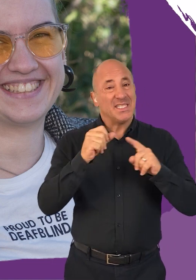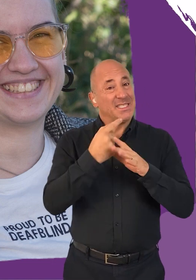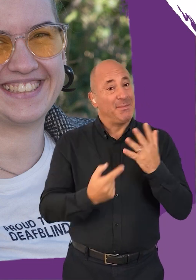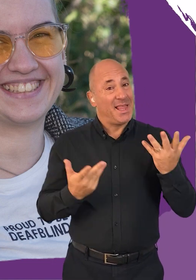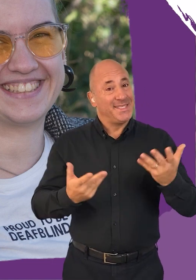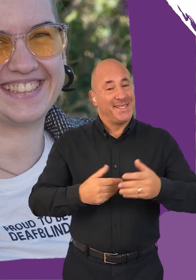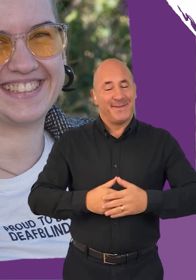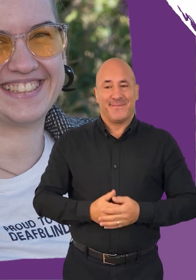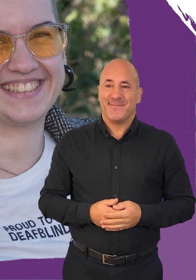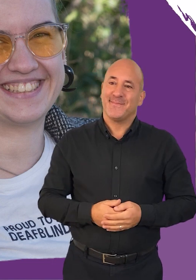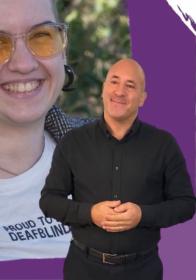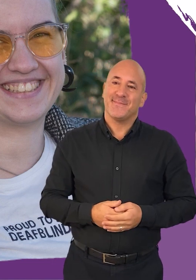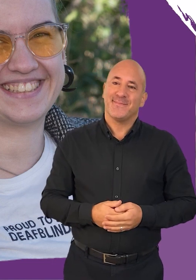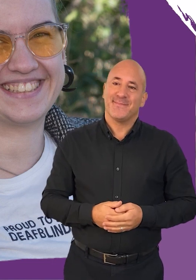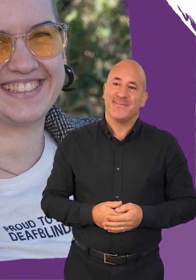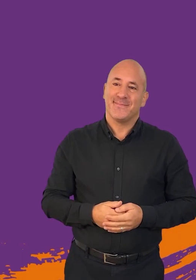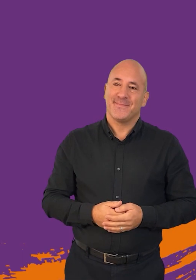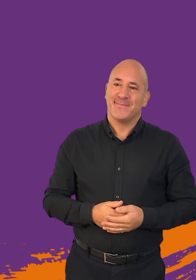and disability.